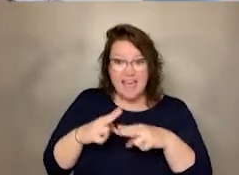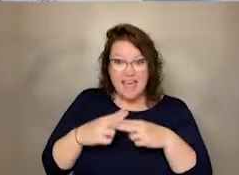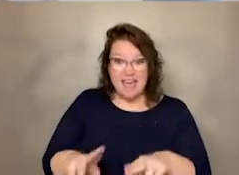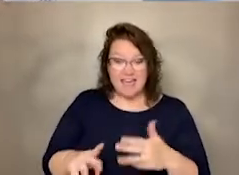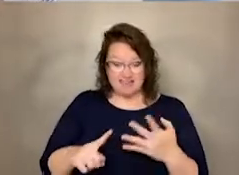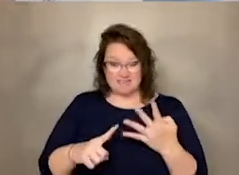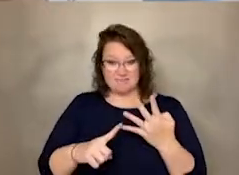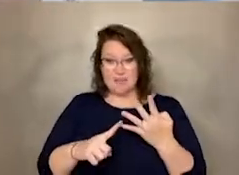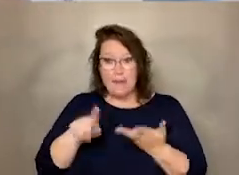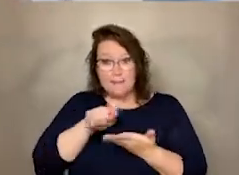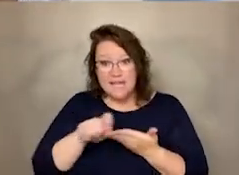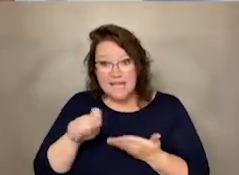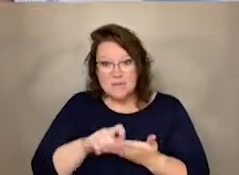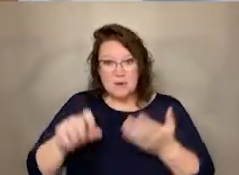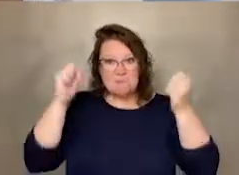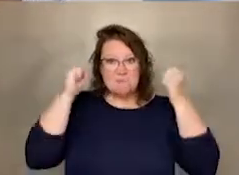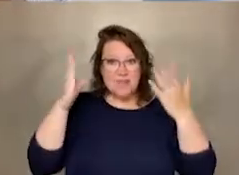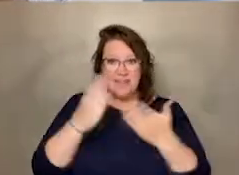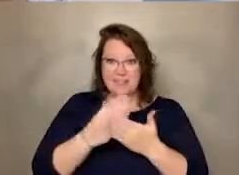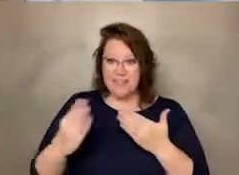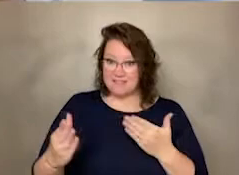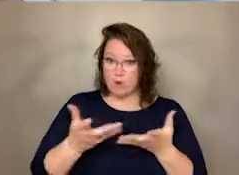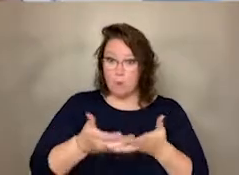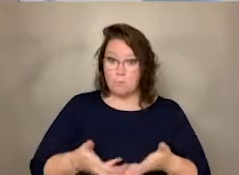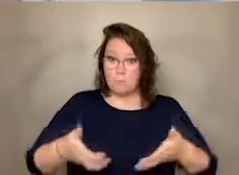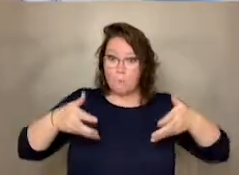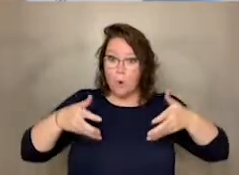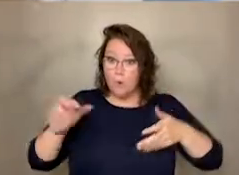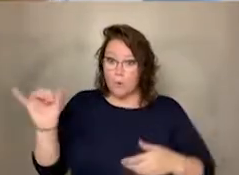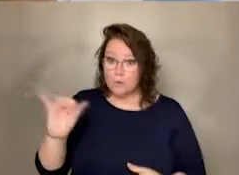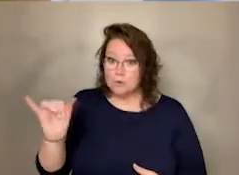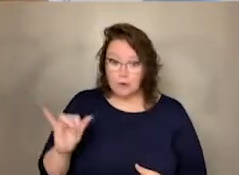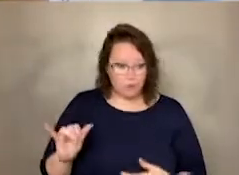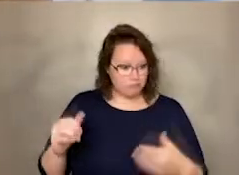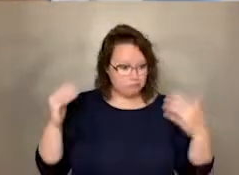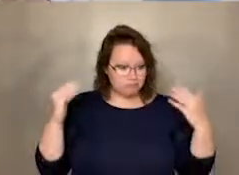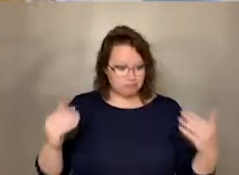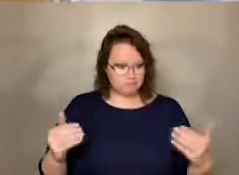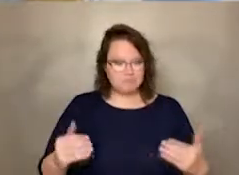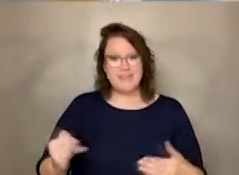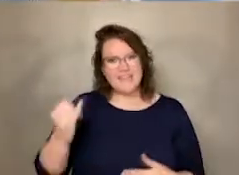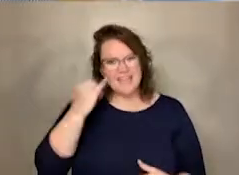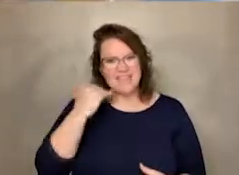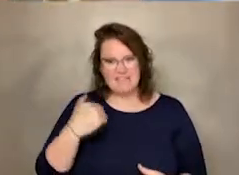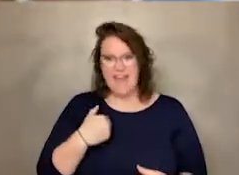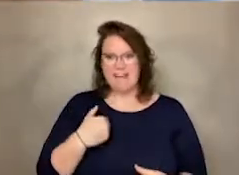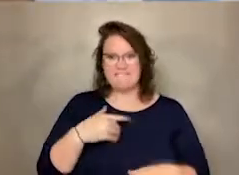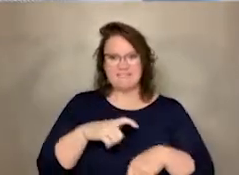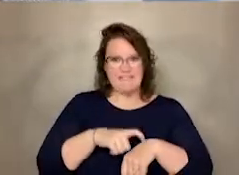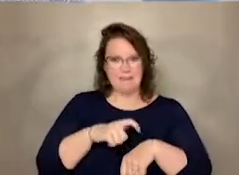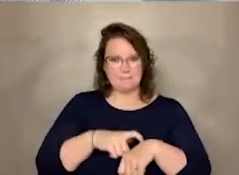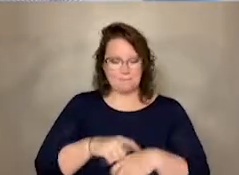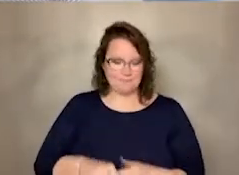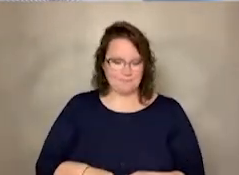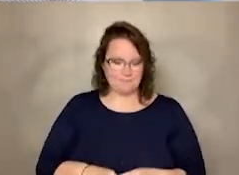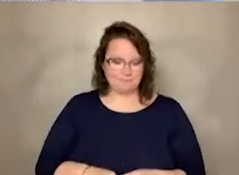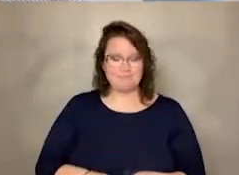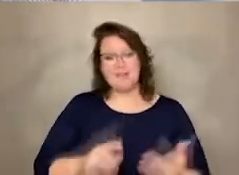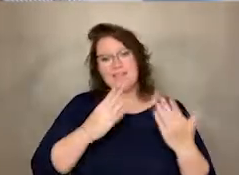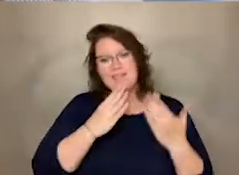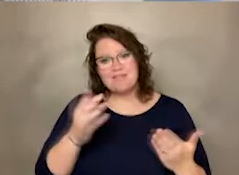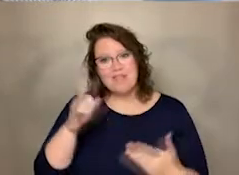pencils, lots of things. Even this bowl. That's right. As long as you have a top. All right. Well, thank you guys